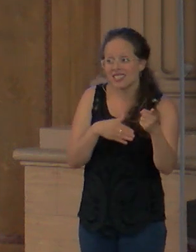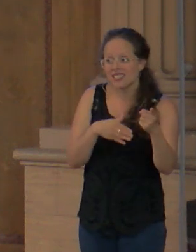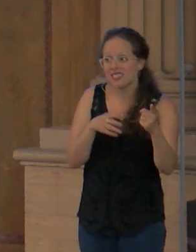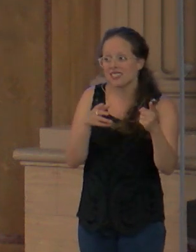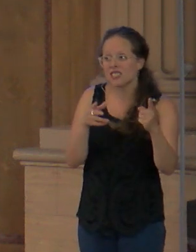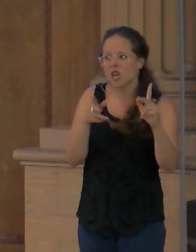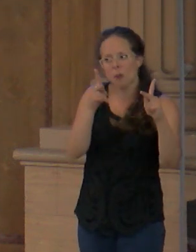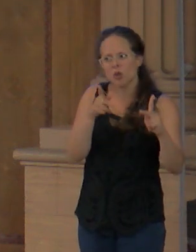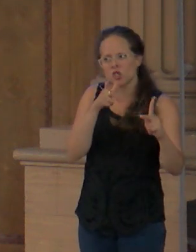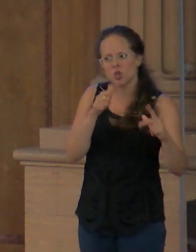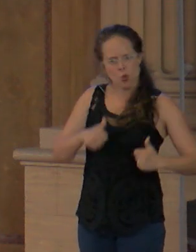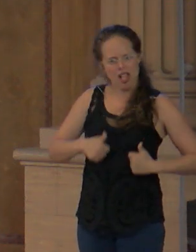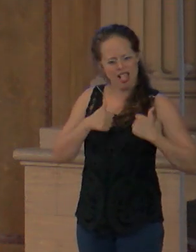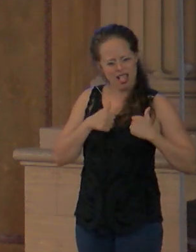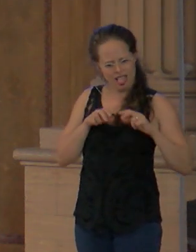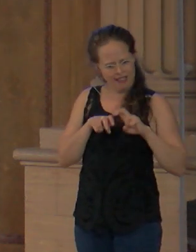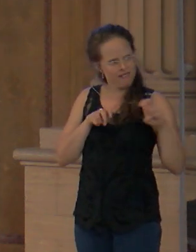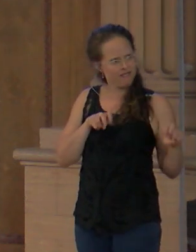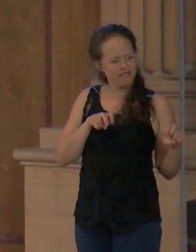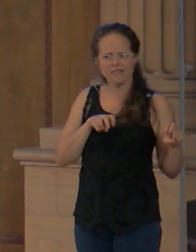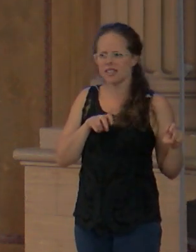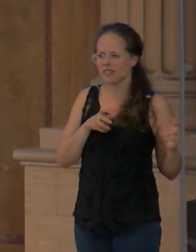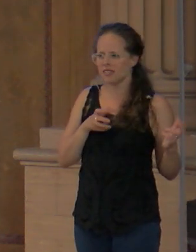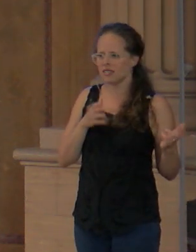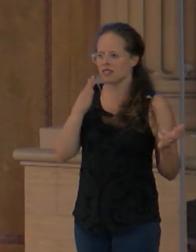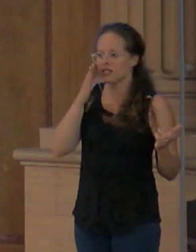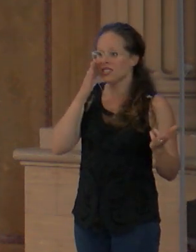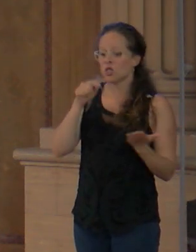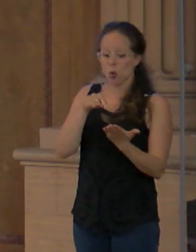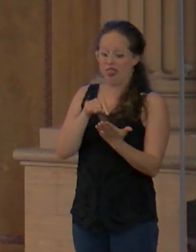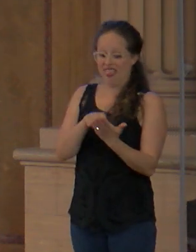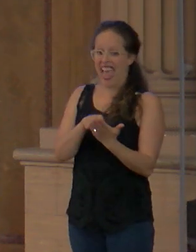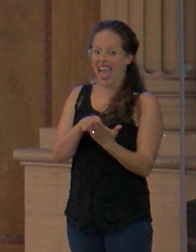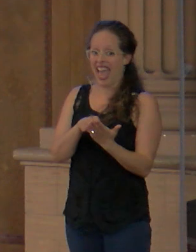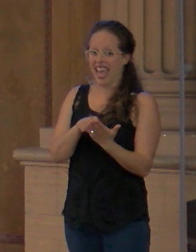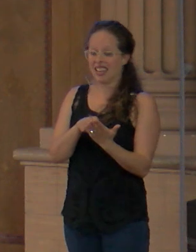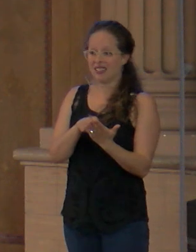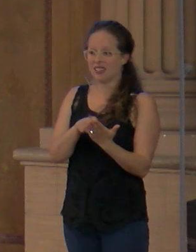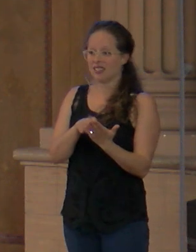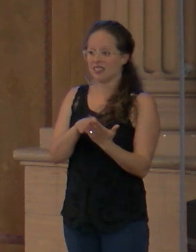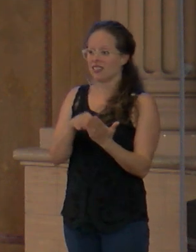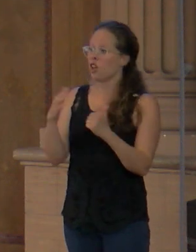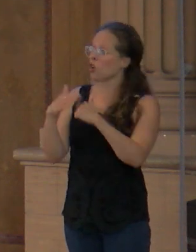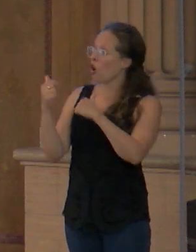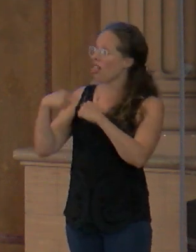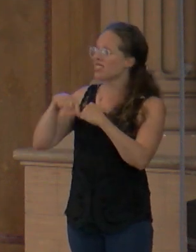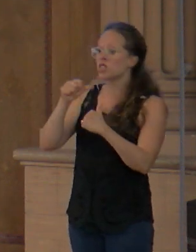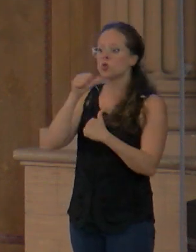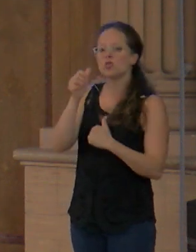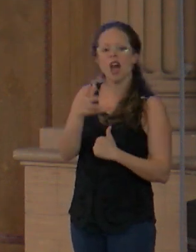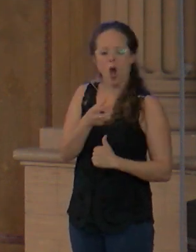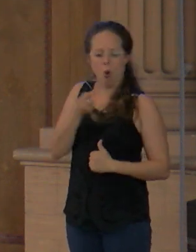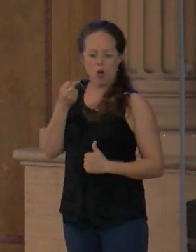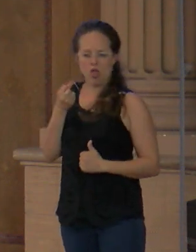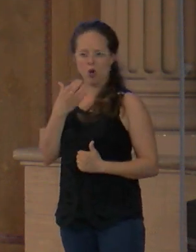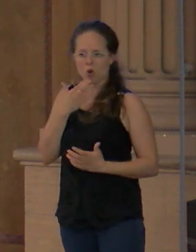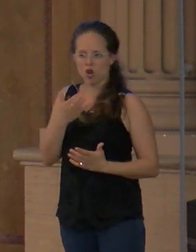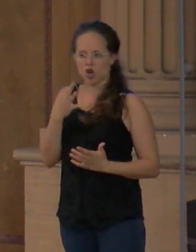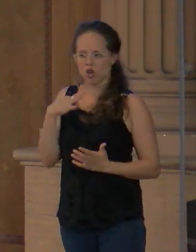you." So this passage and a number of others call people to not withhold good from